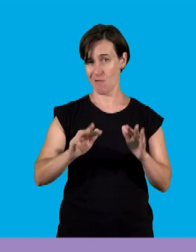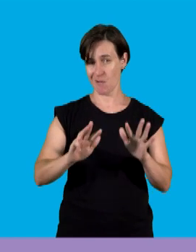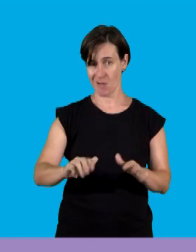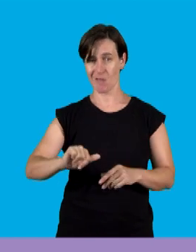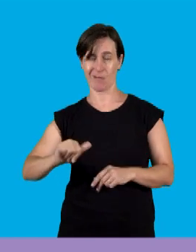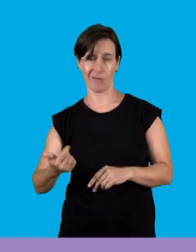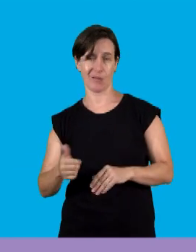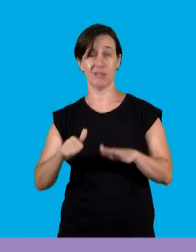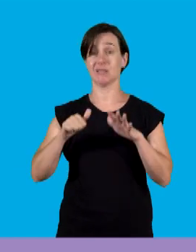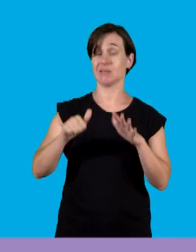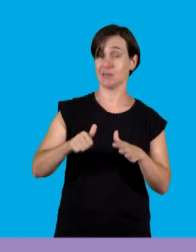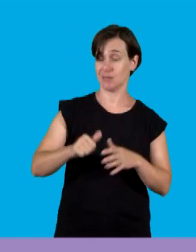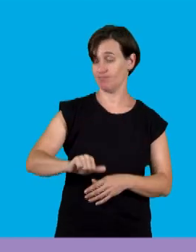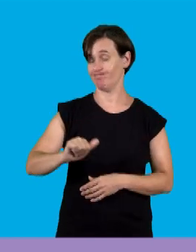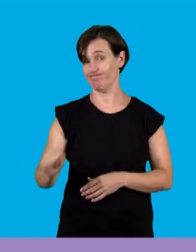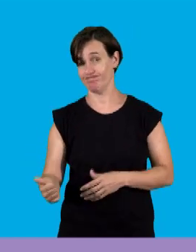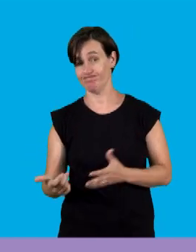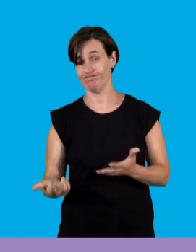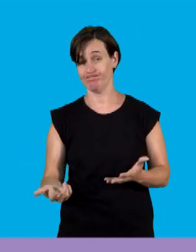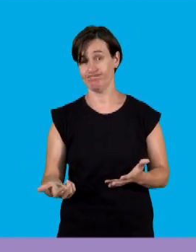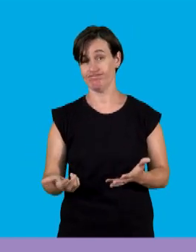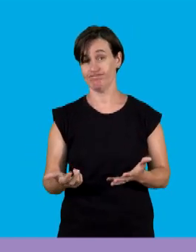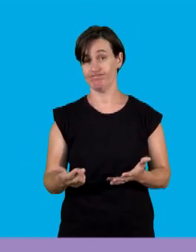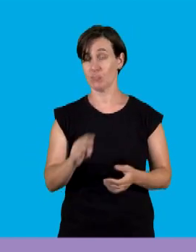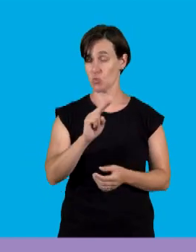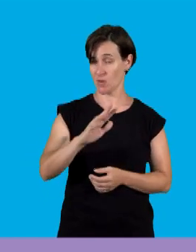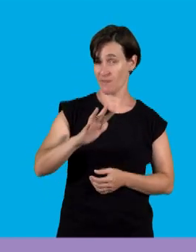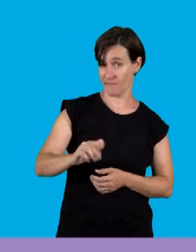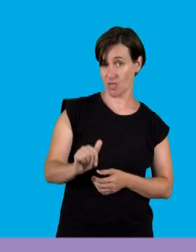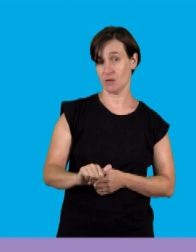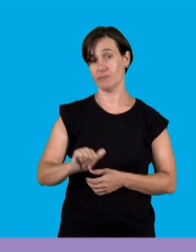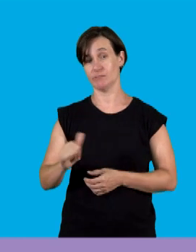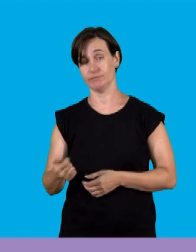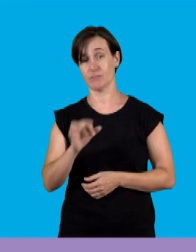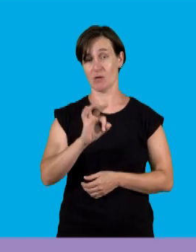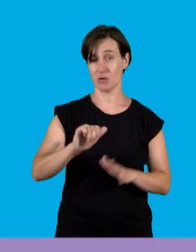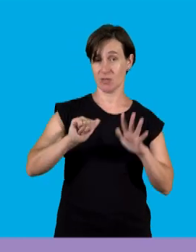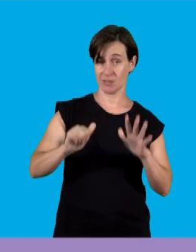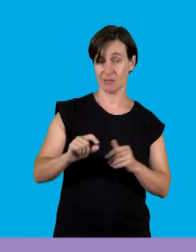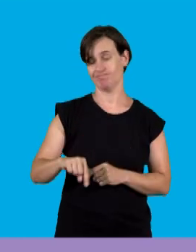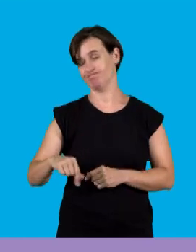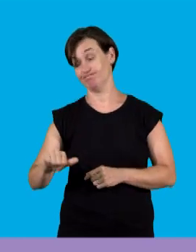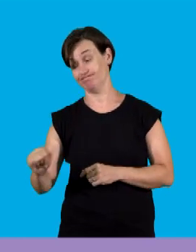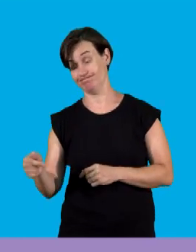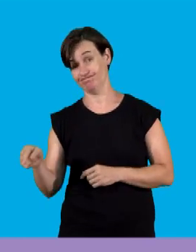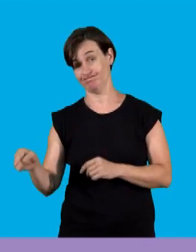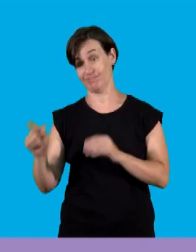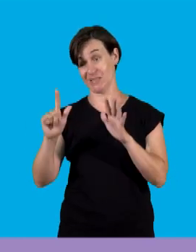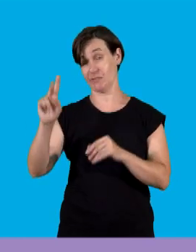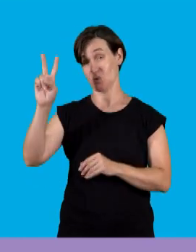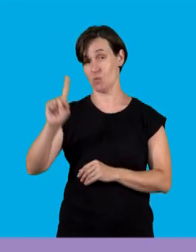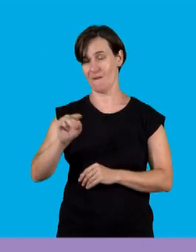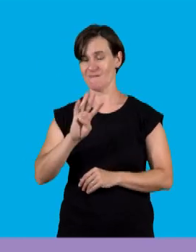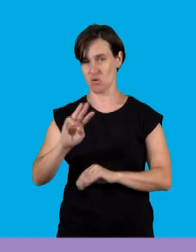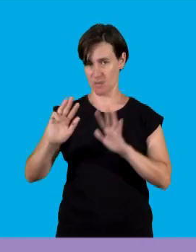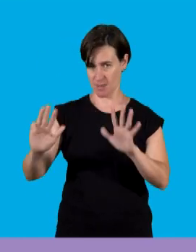third term is 9, fourth term was 16, then the next term was 25, next term was 36, and the